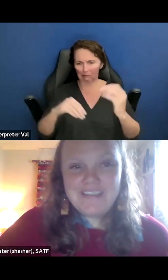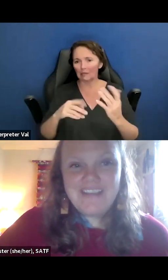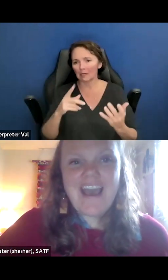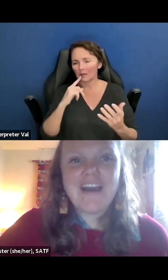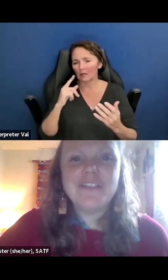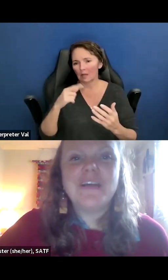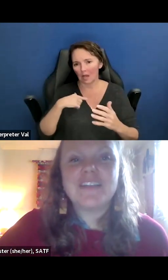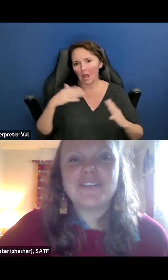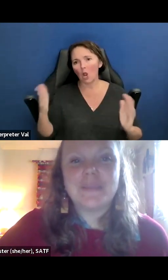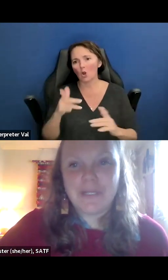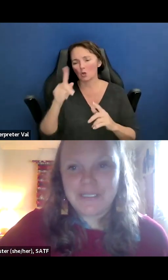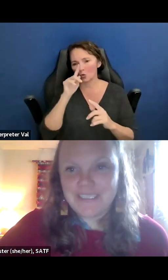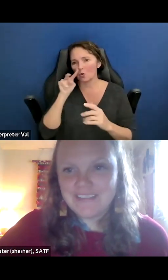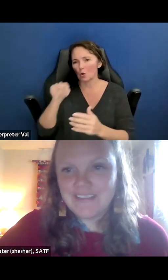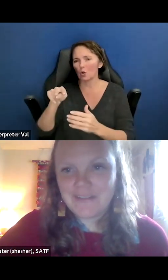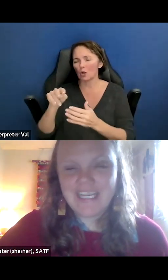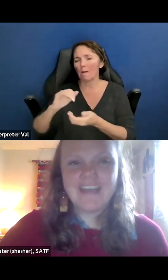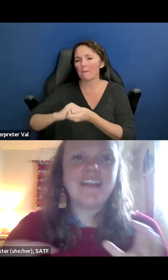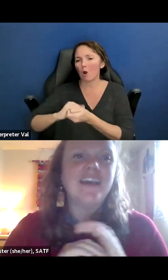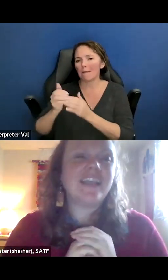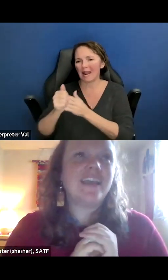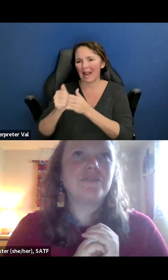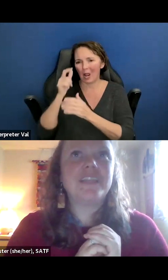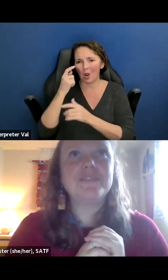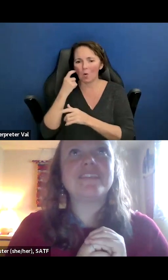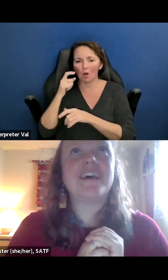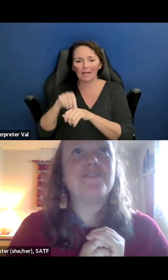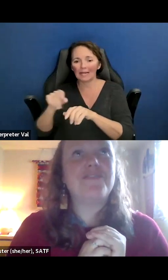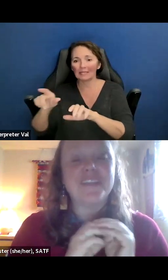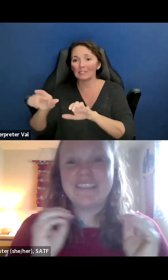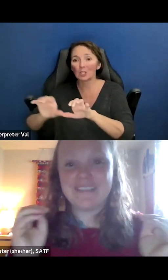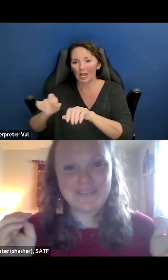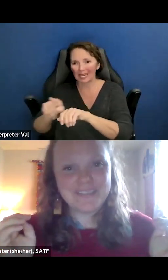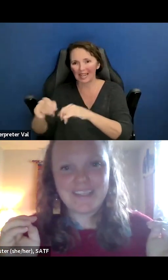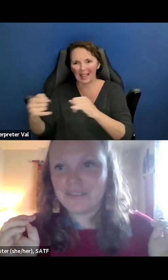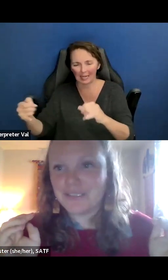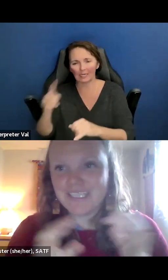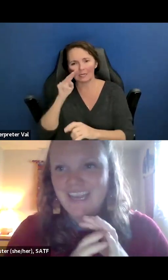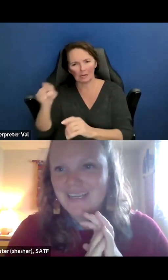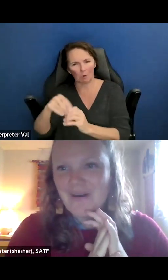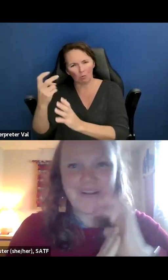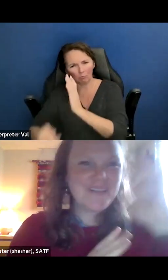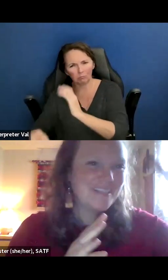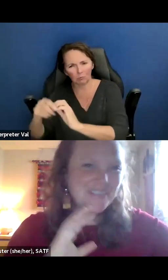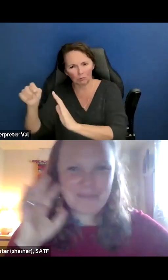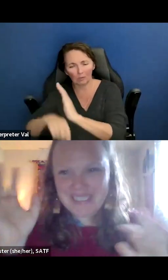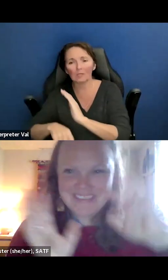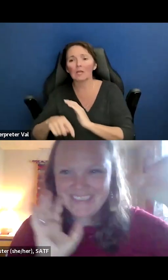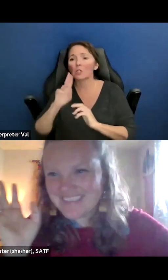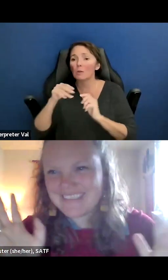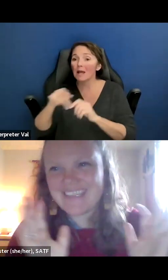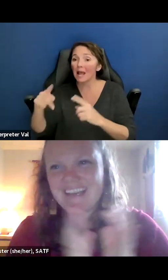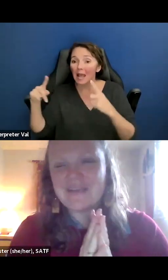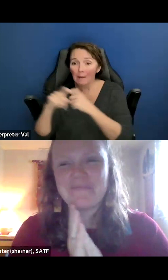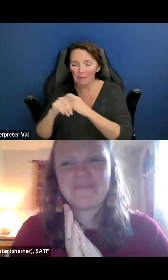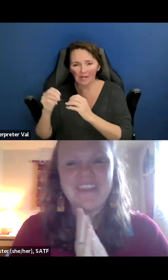So how do you actually partner, right? Again, that was a very surface level look at all of the